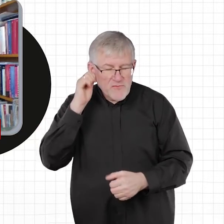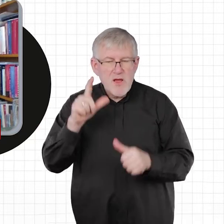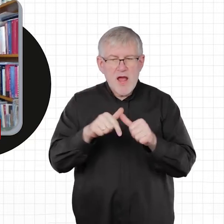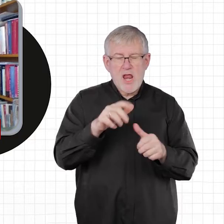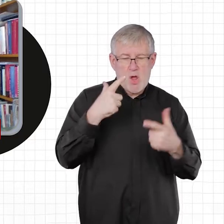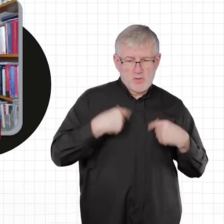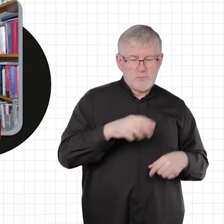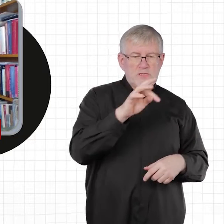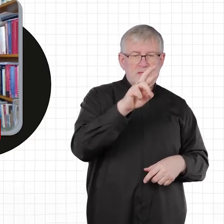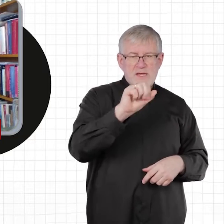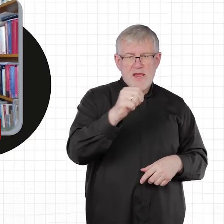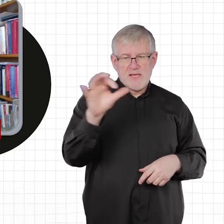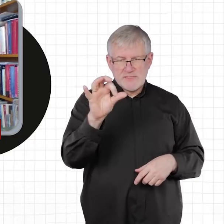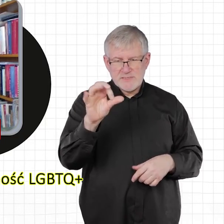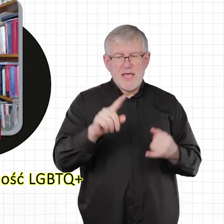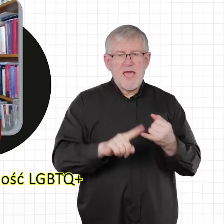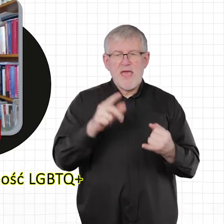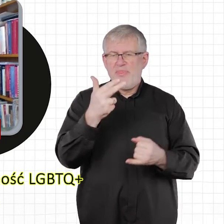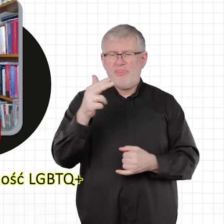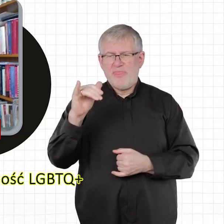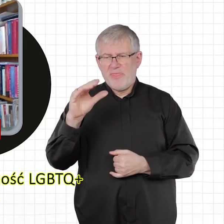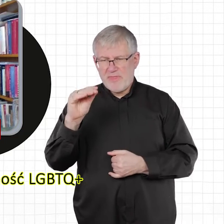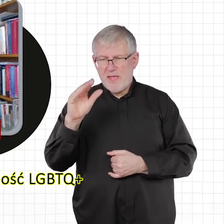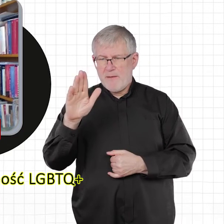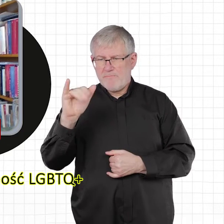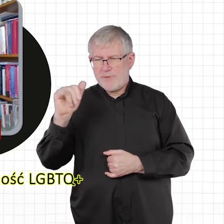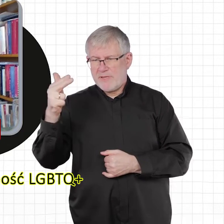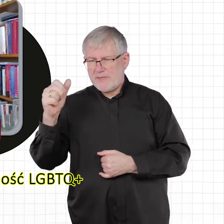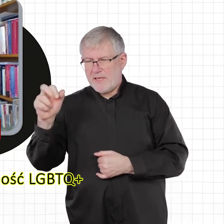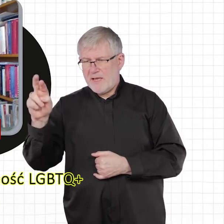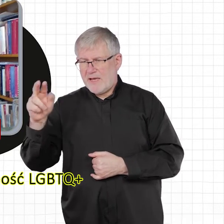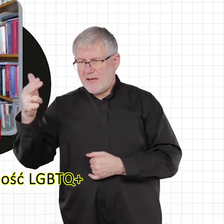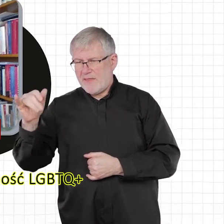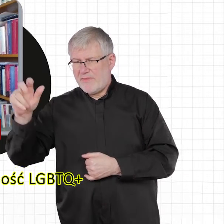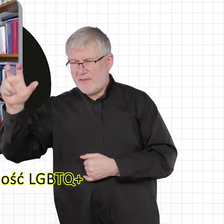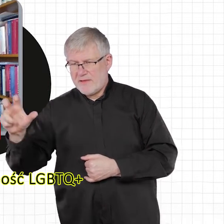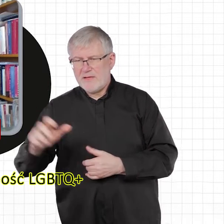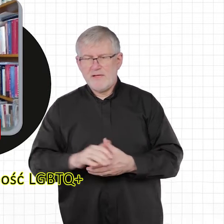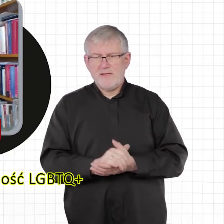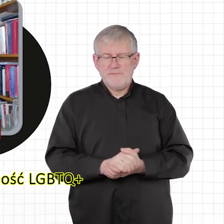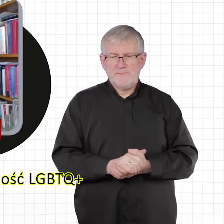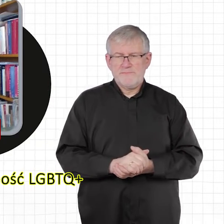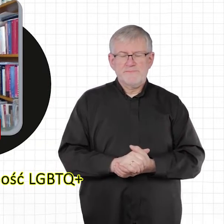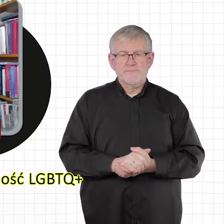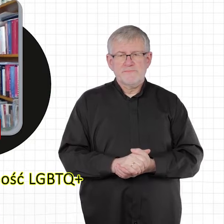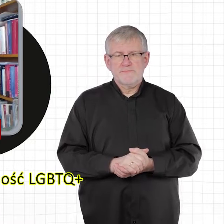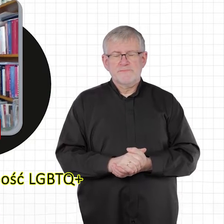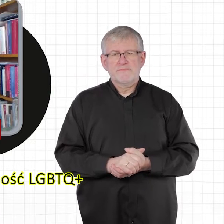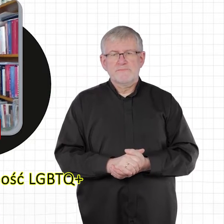is a third changing room. So this is where we are at right now, because our